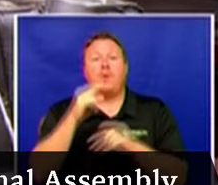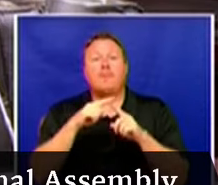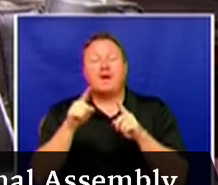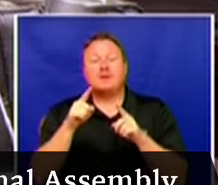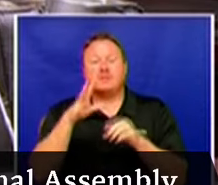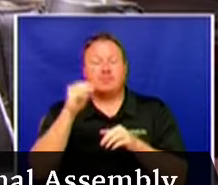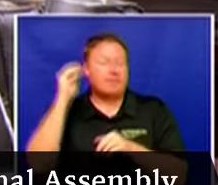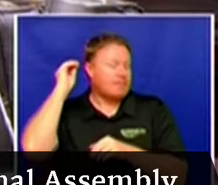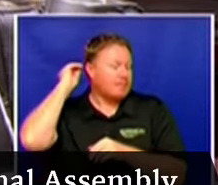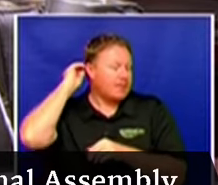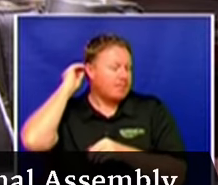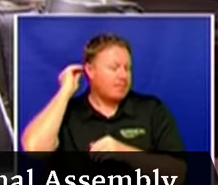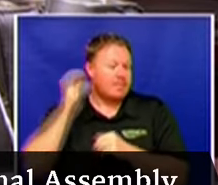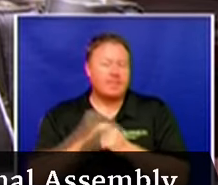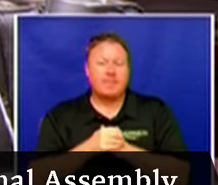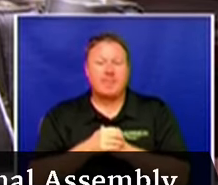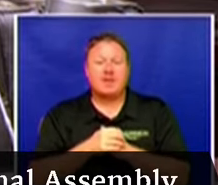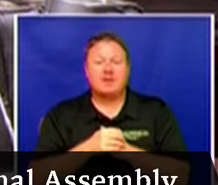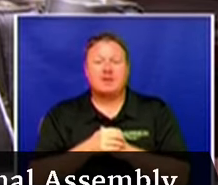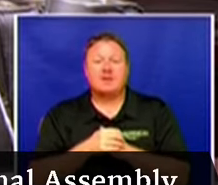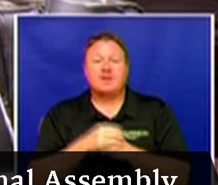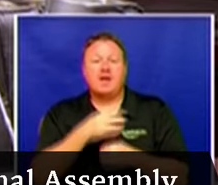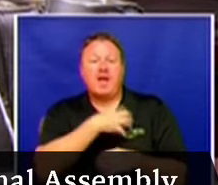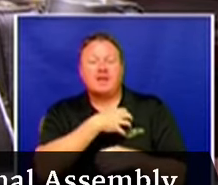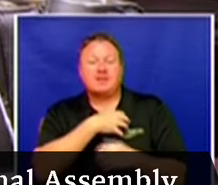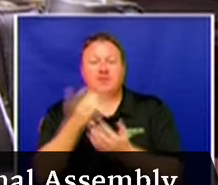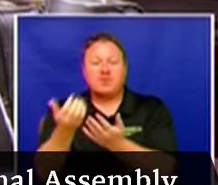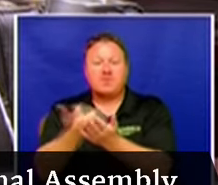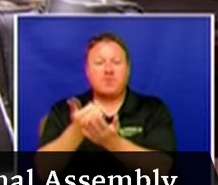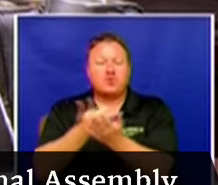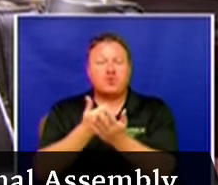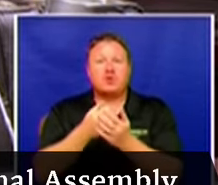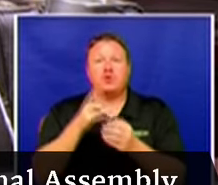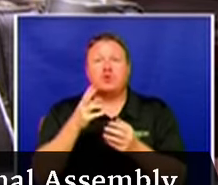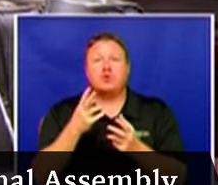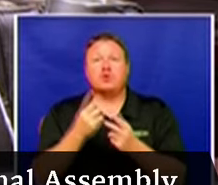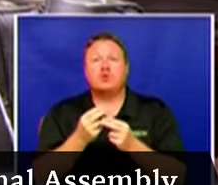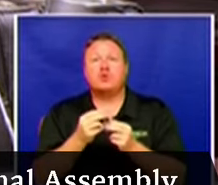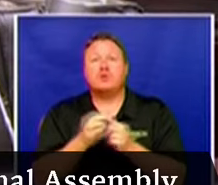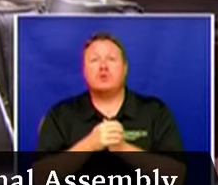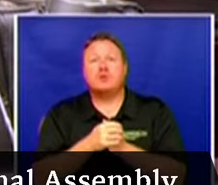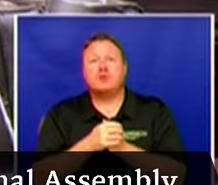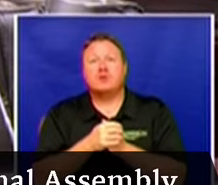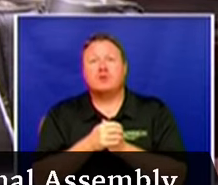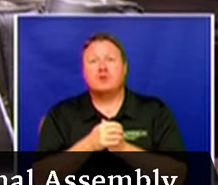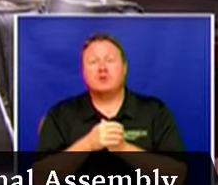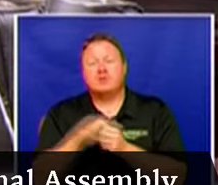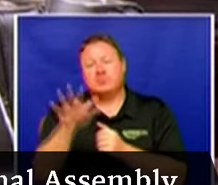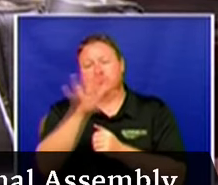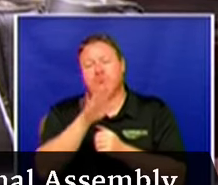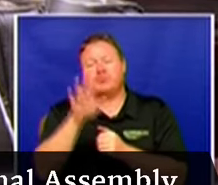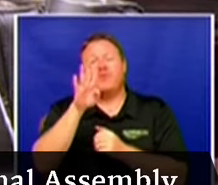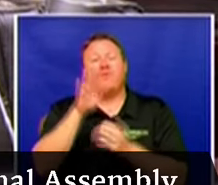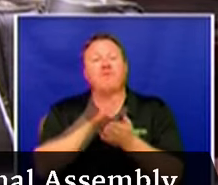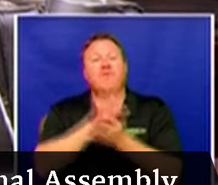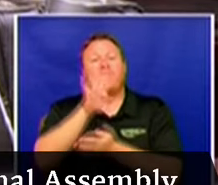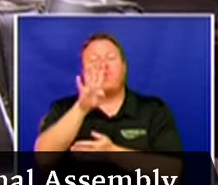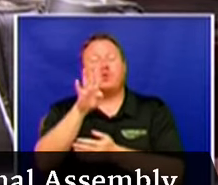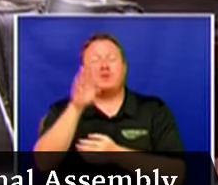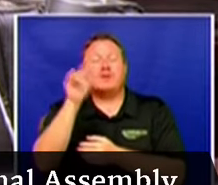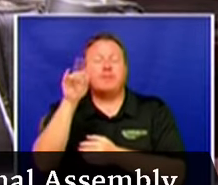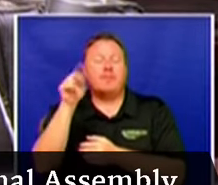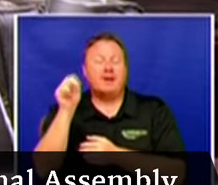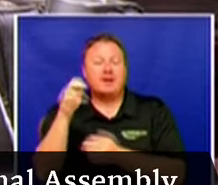that the asset forfeiture unit has been granted freeze orders of about 14 billion rands for state